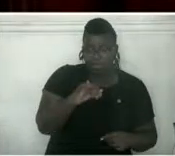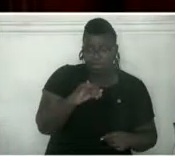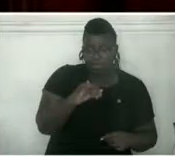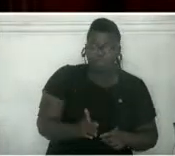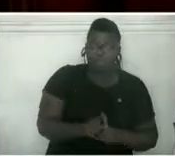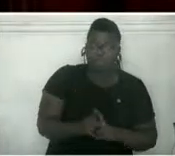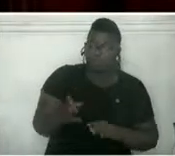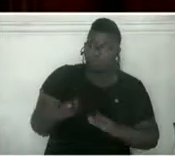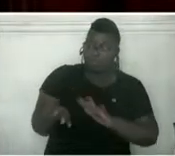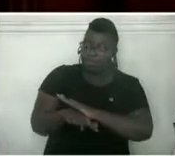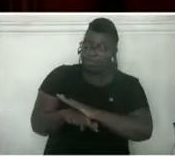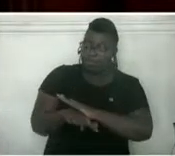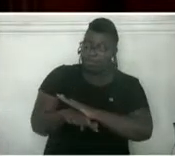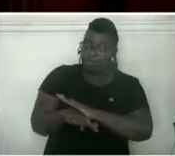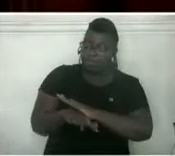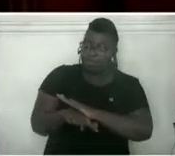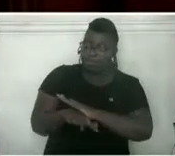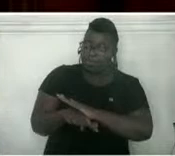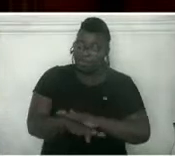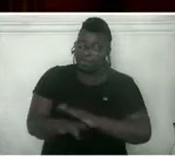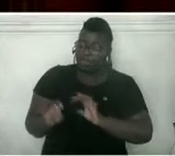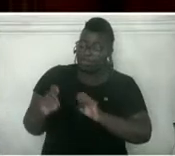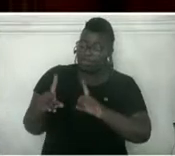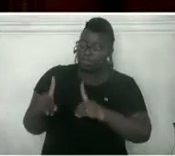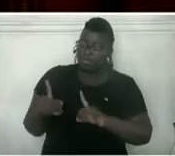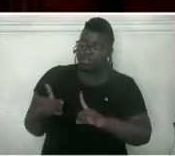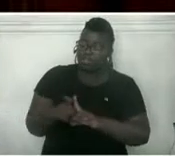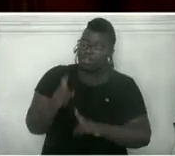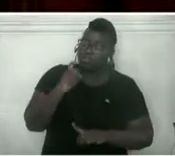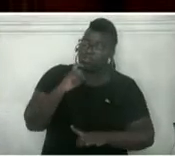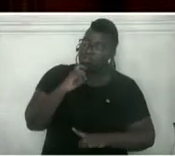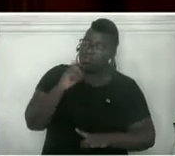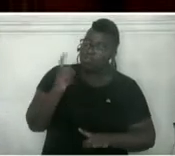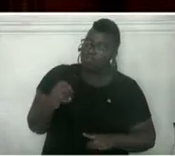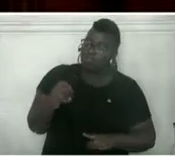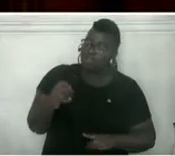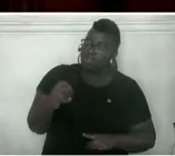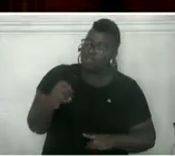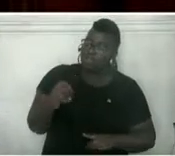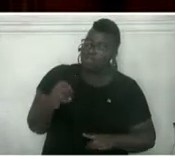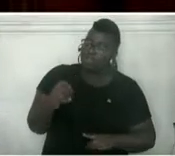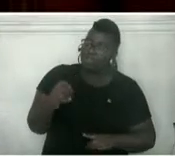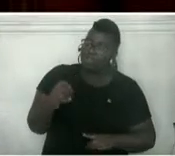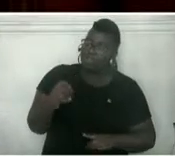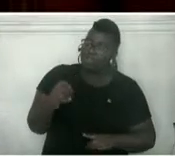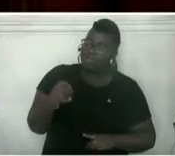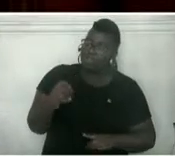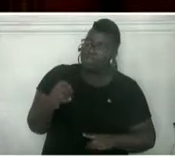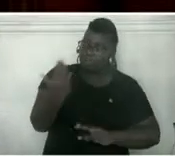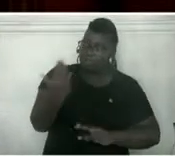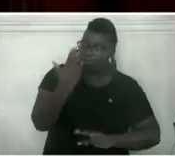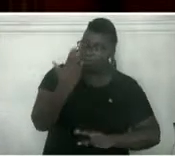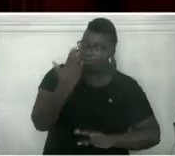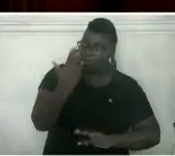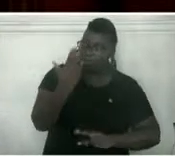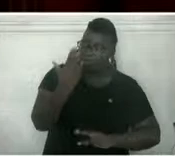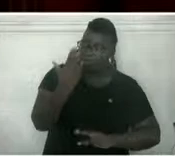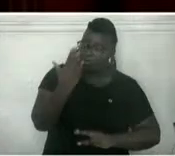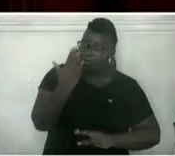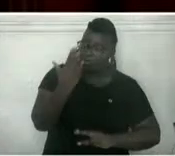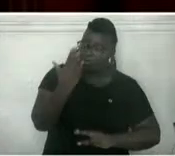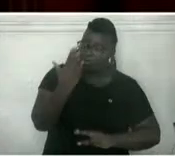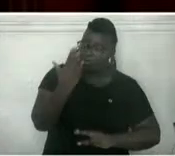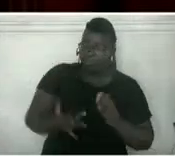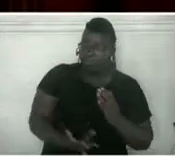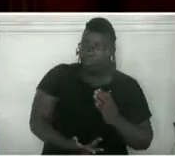basic education, we have adopted 3 pathways approach, which is academic,